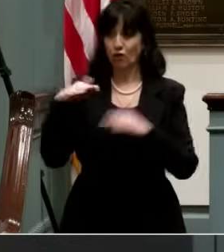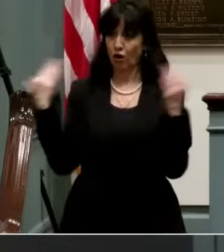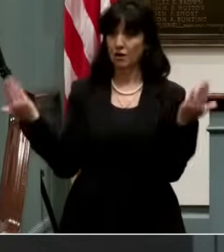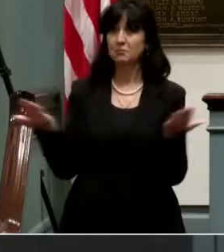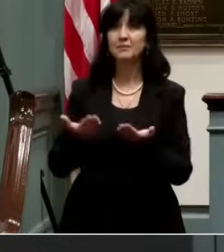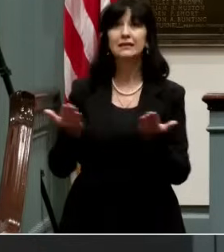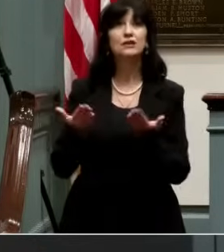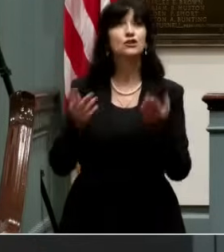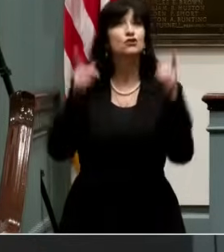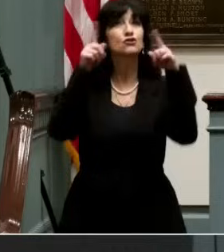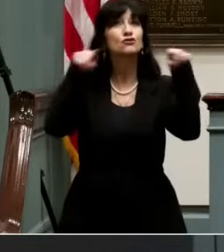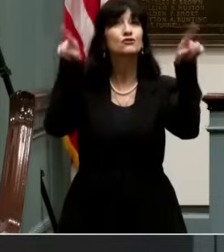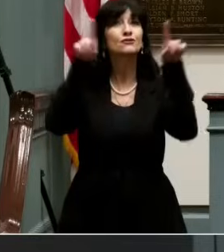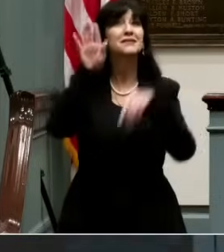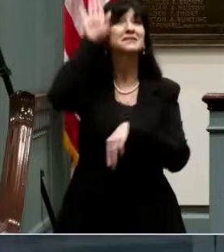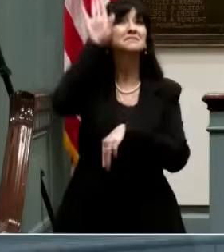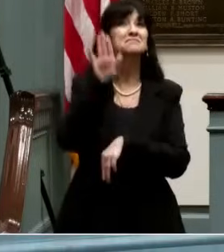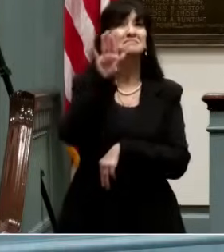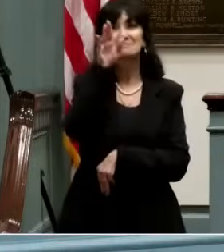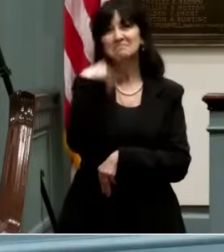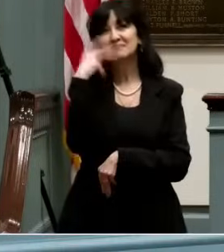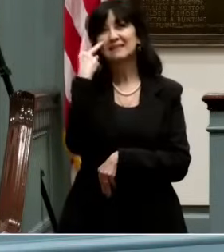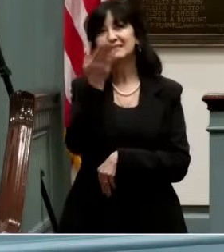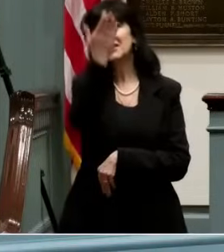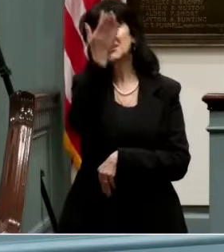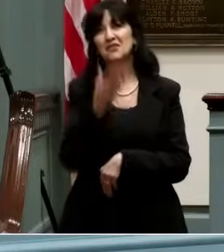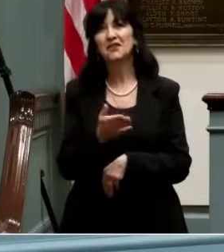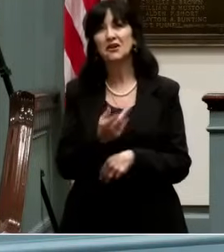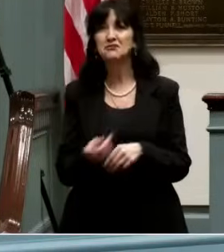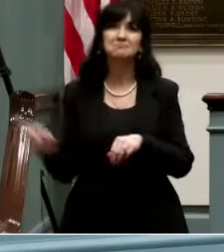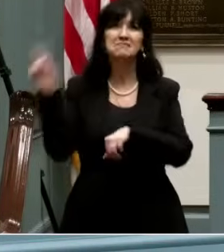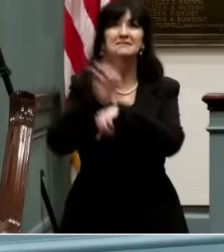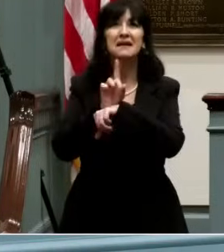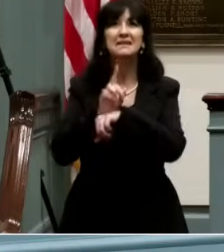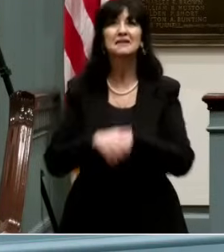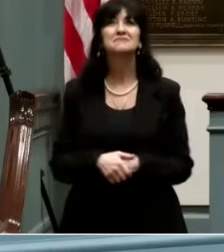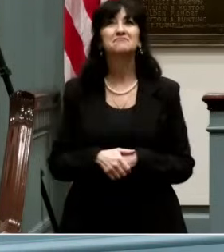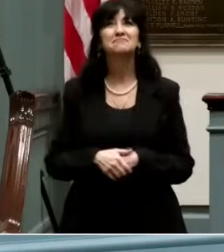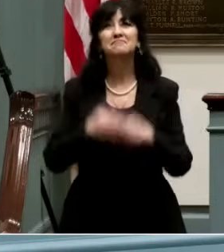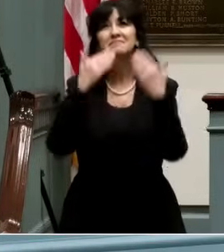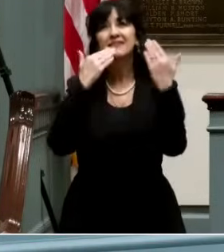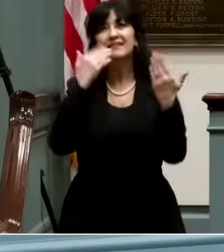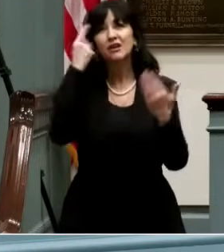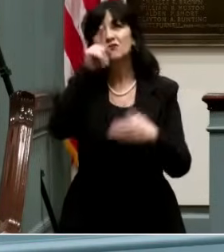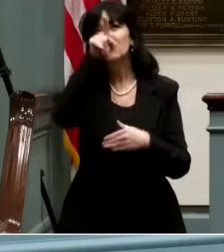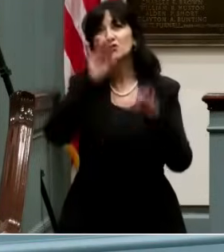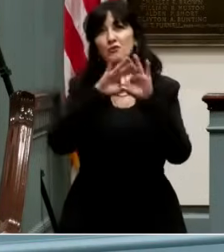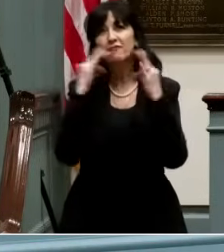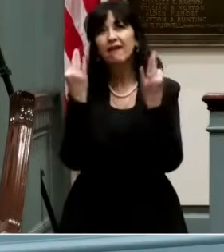the balcony somewhere where I can't see. There he is. Greer, stand up. Thank you to you and your family.